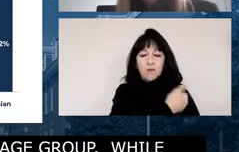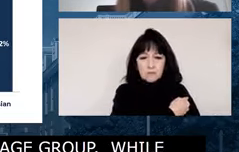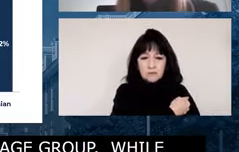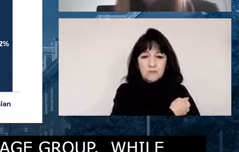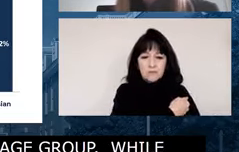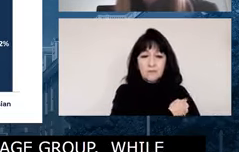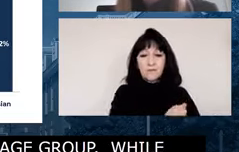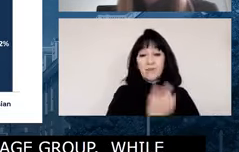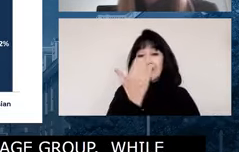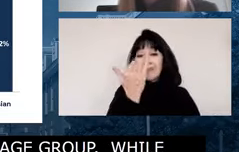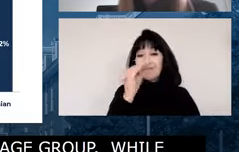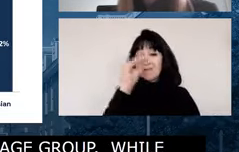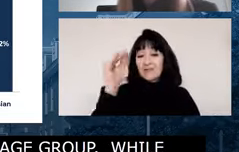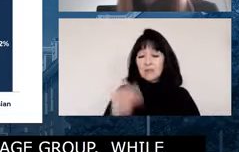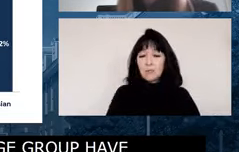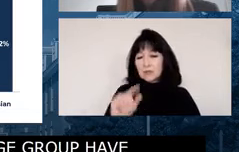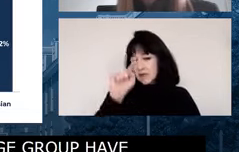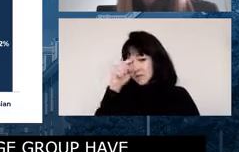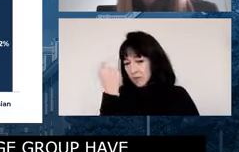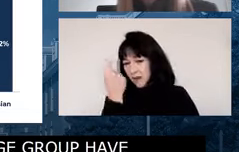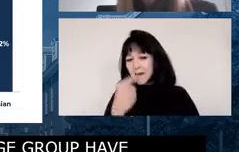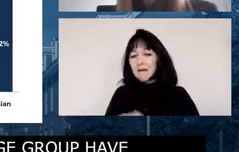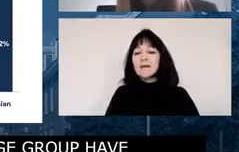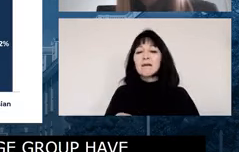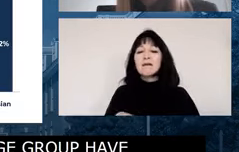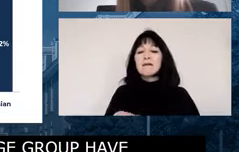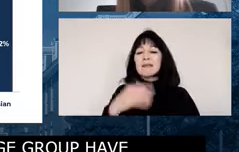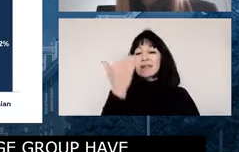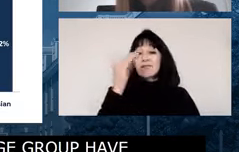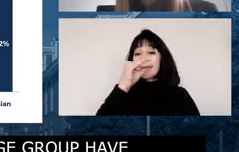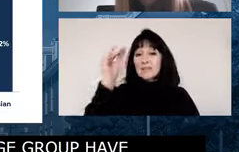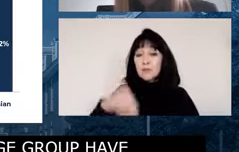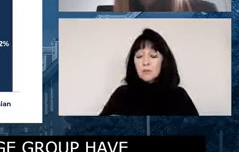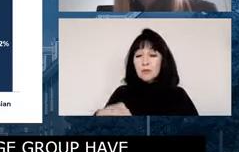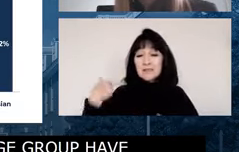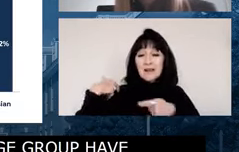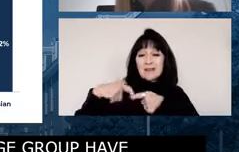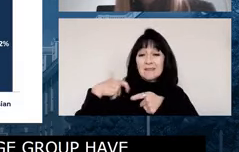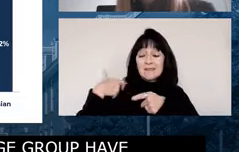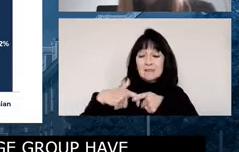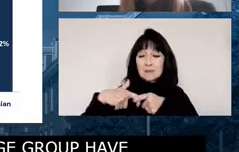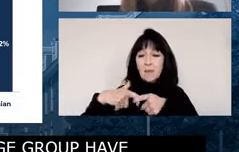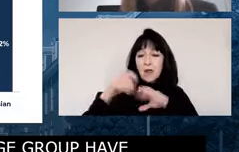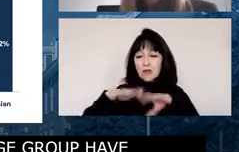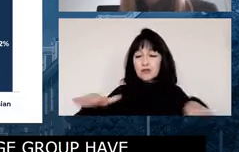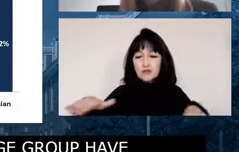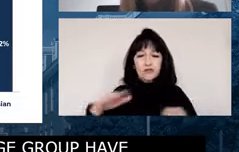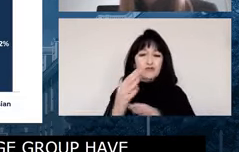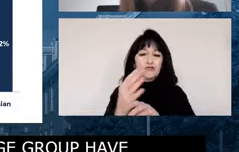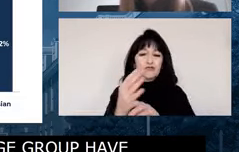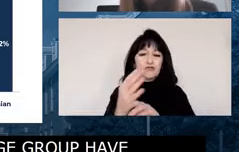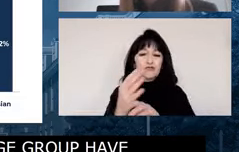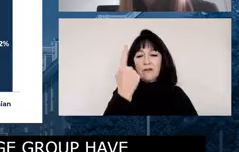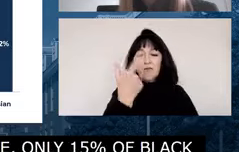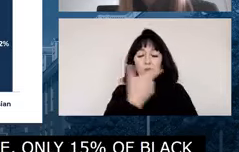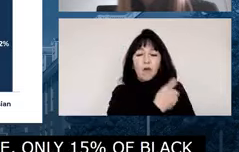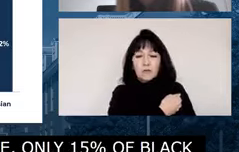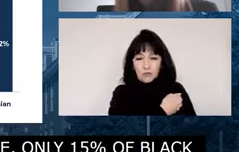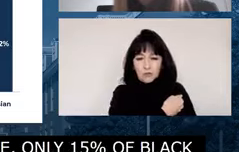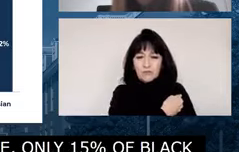only 15% of Black and 15% of Hispanic children in this age group have received one dose of the